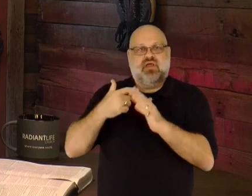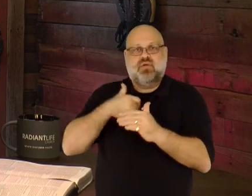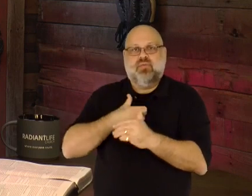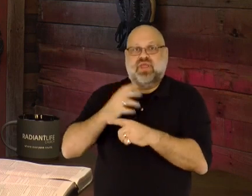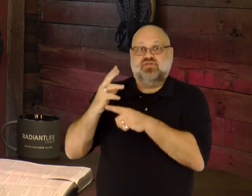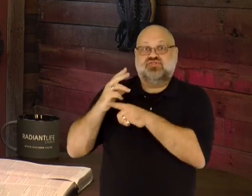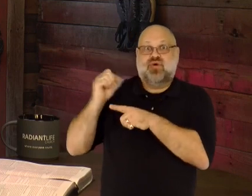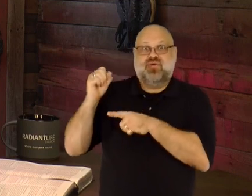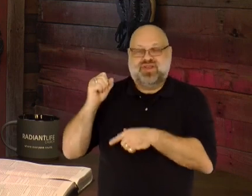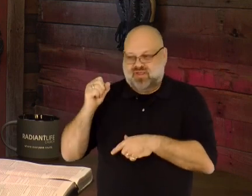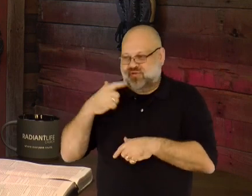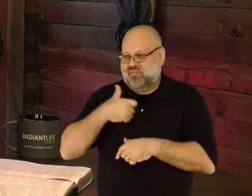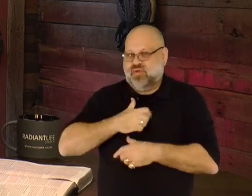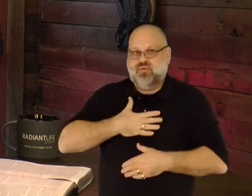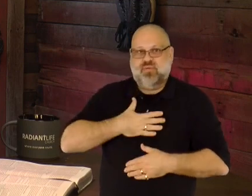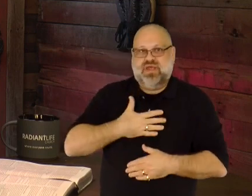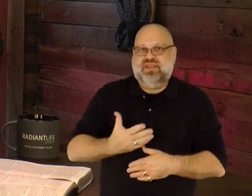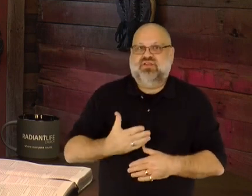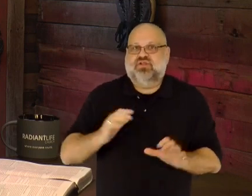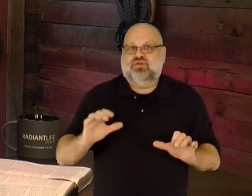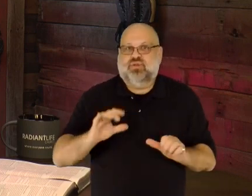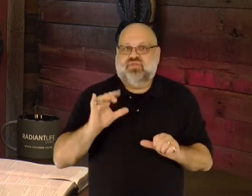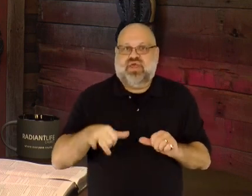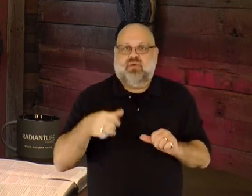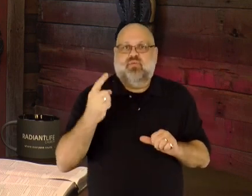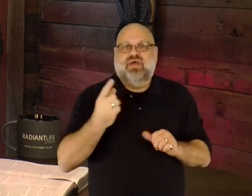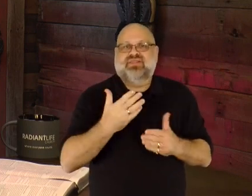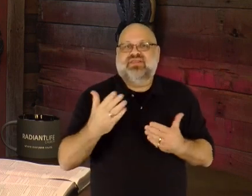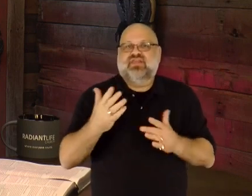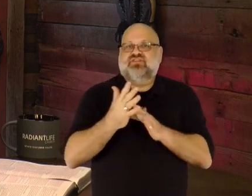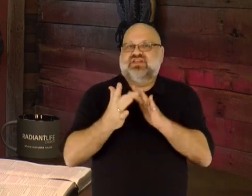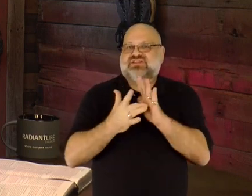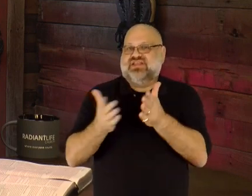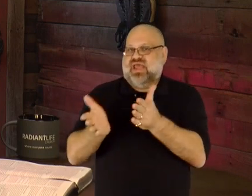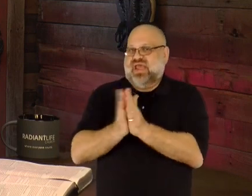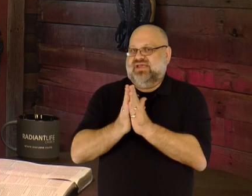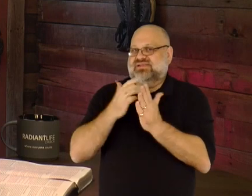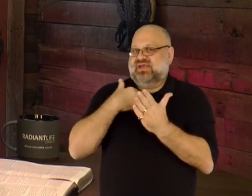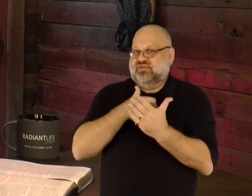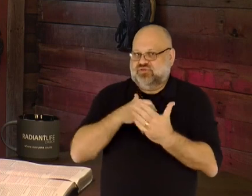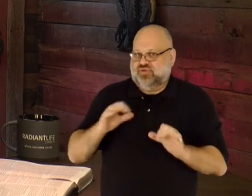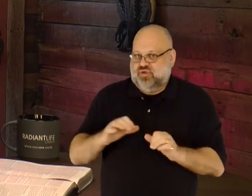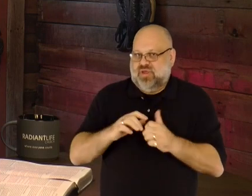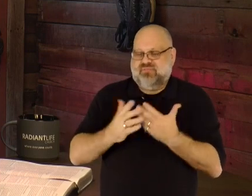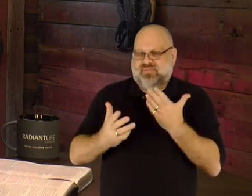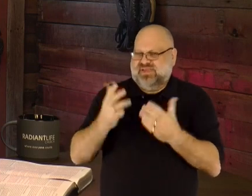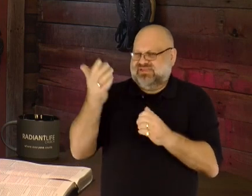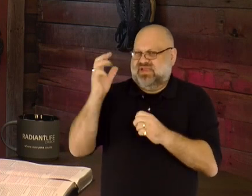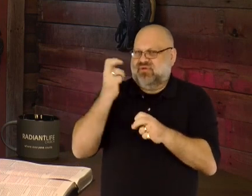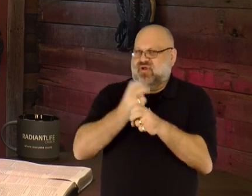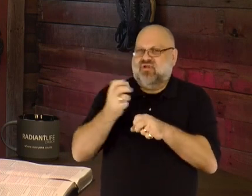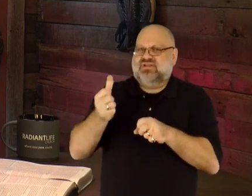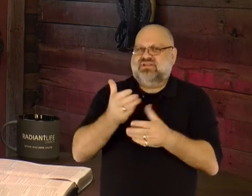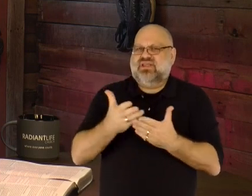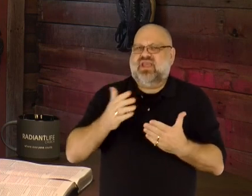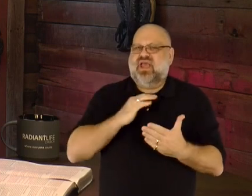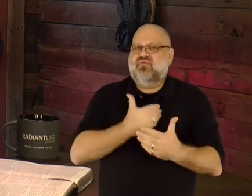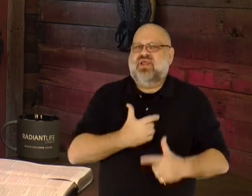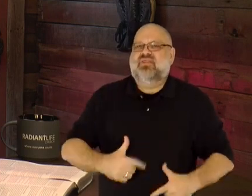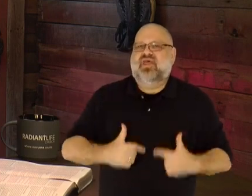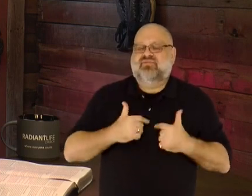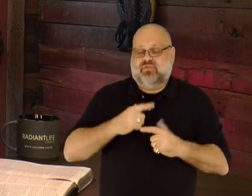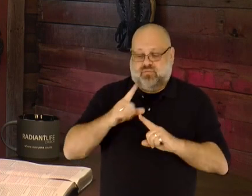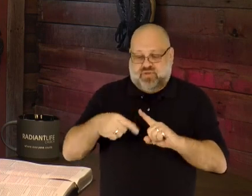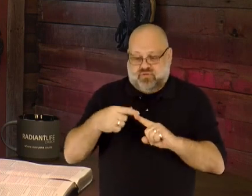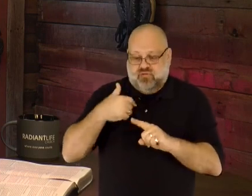sold out, we are willing to do the one thing that Jesus asks of us, which may seem like the hardest thing in our lives. When